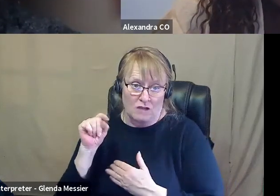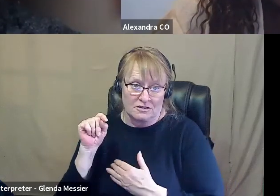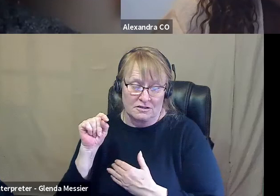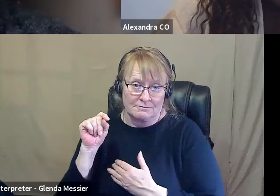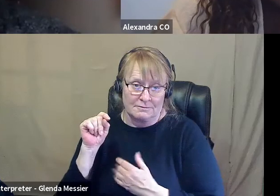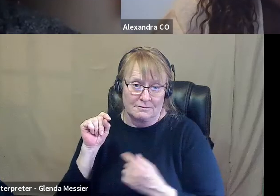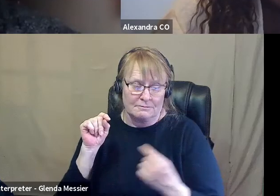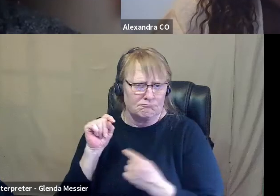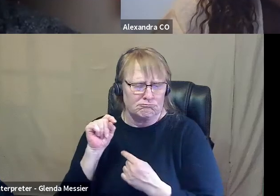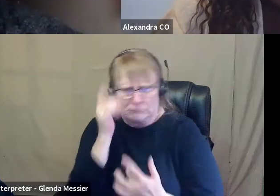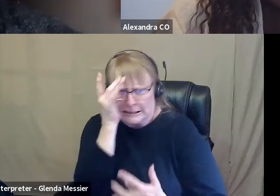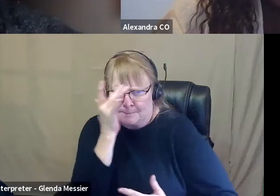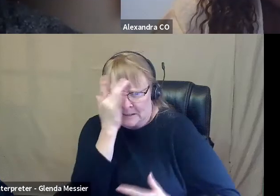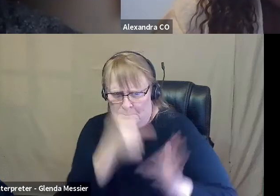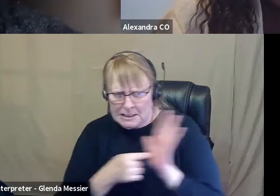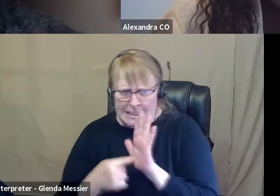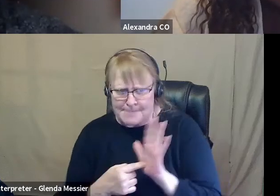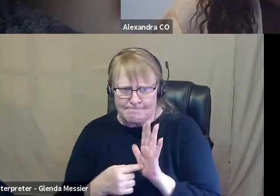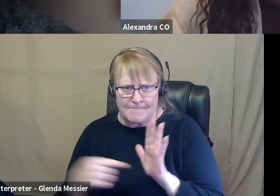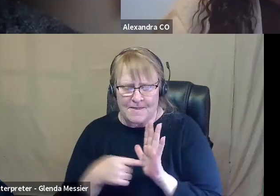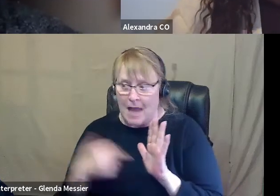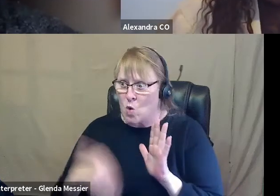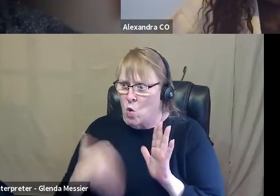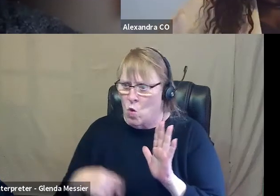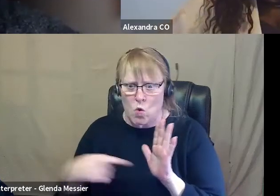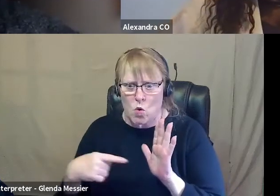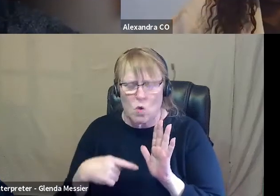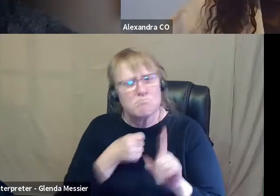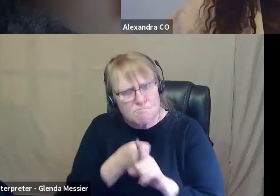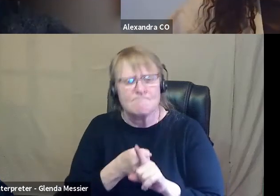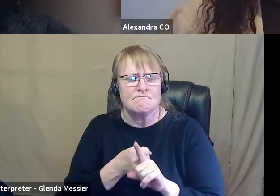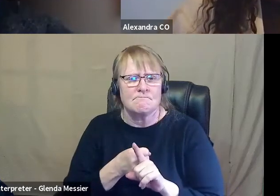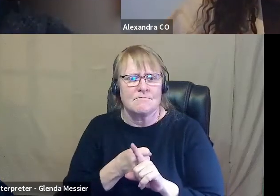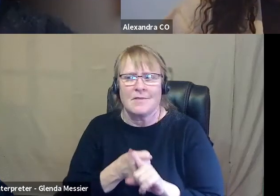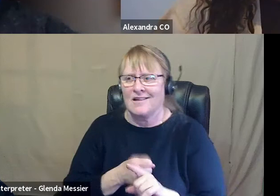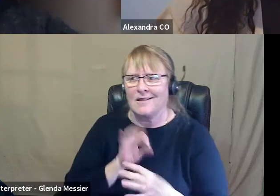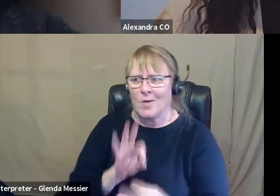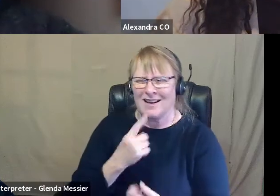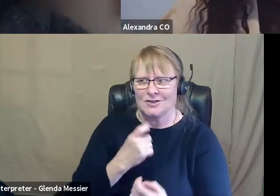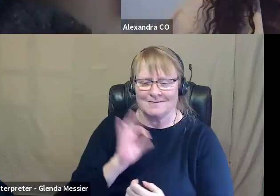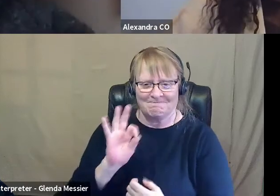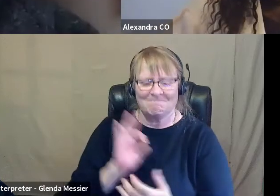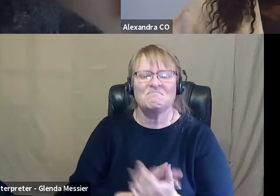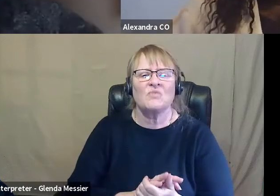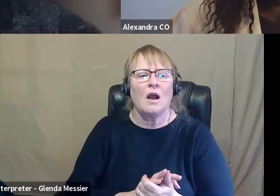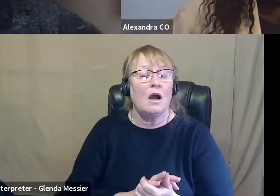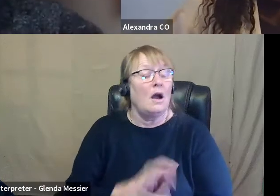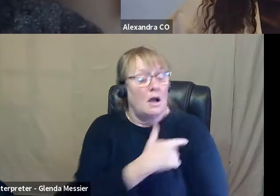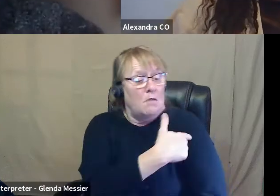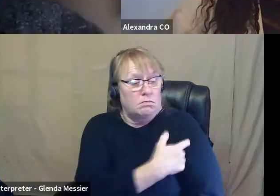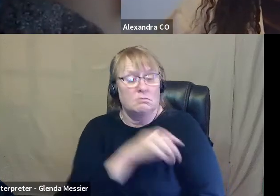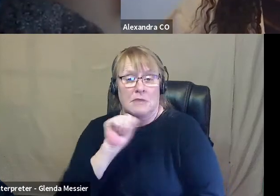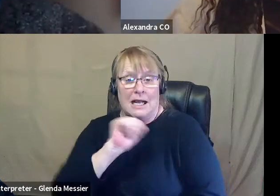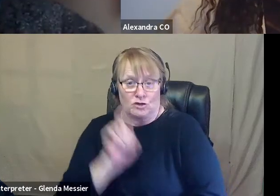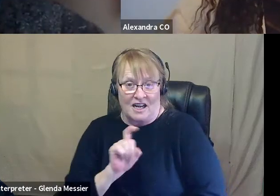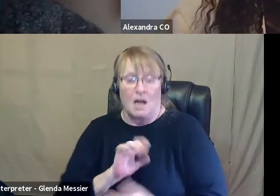be the symptoms that should be flags that you should be following up? It's an excellent question. So if you get the AstraZeneca